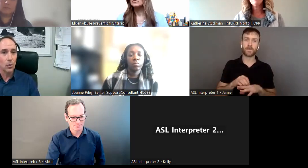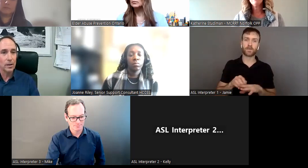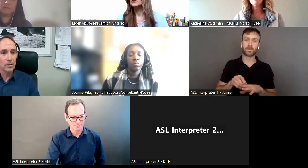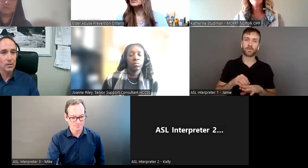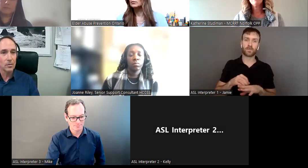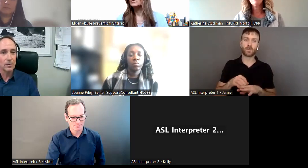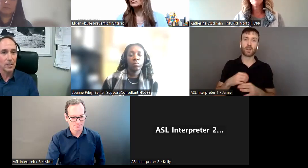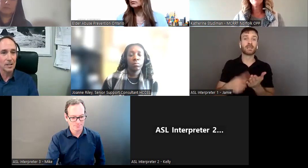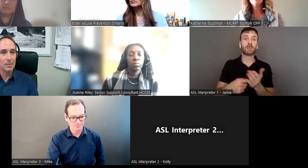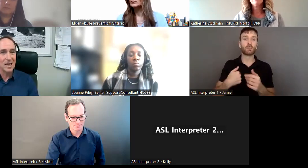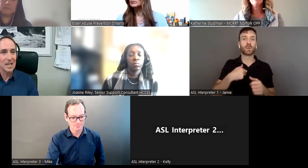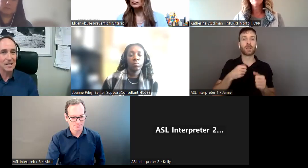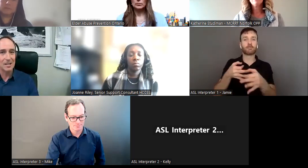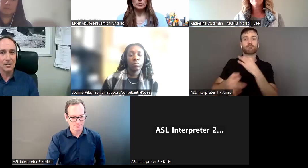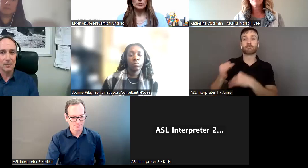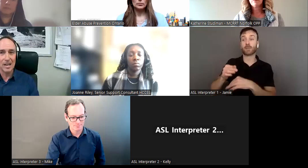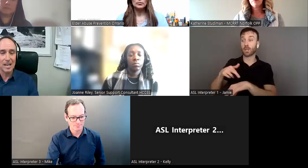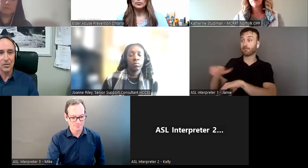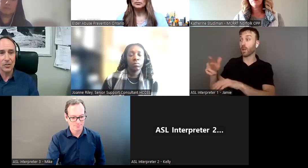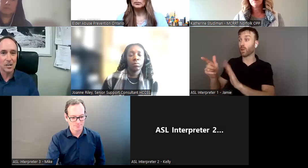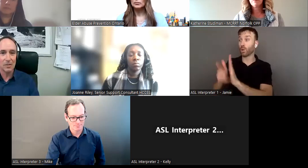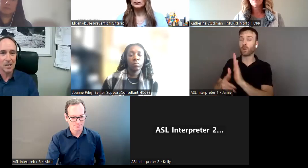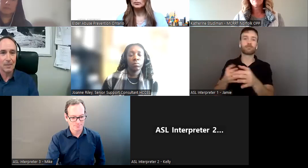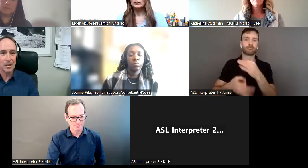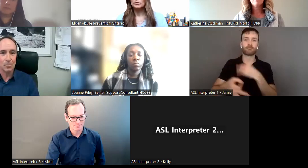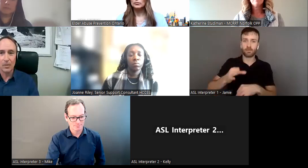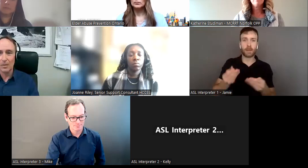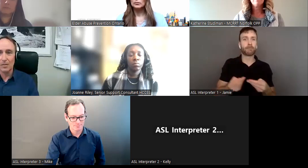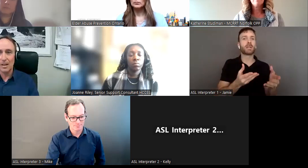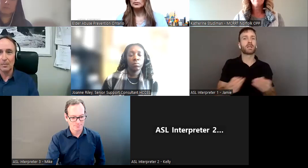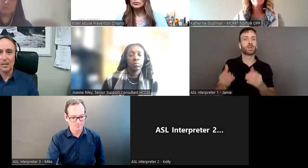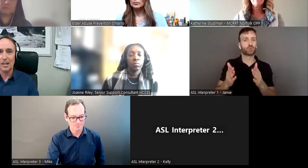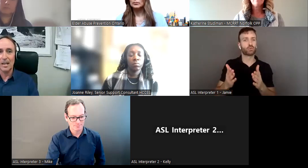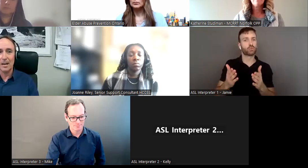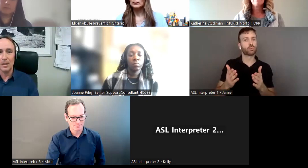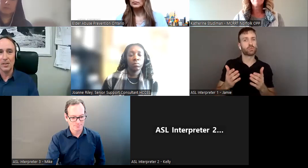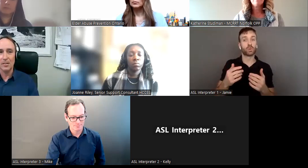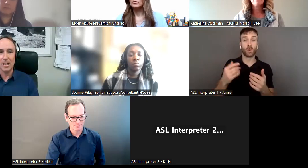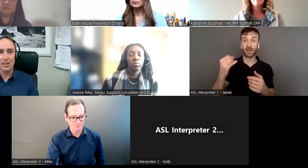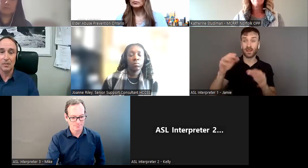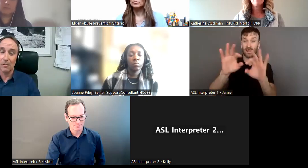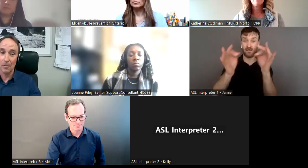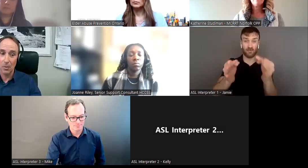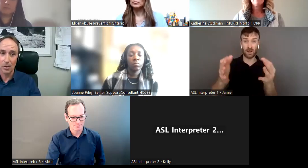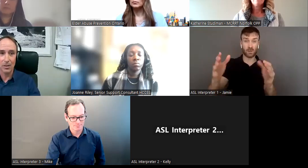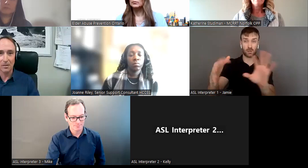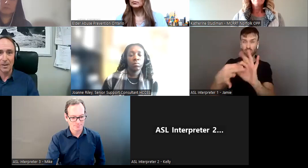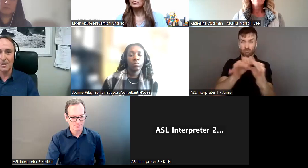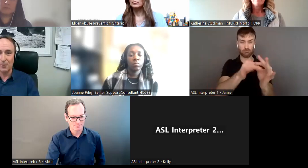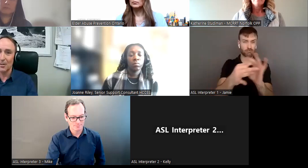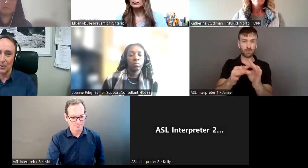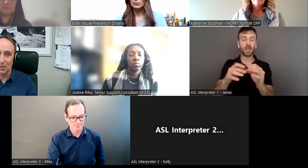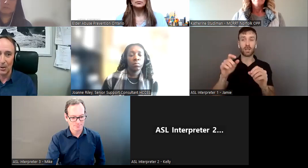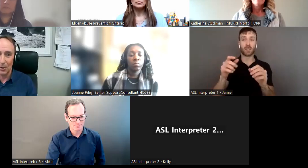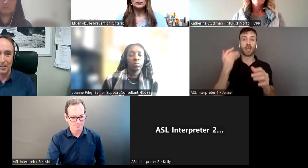of a lawyer, or if you can mediate this financial stuff that's happening within the family dynamics, that it's actually far more cost